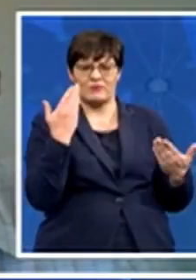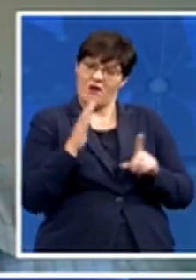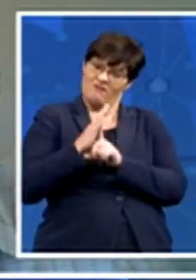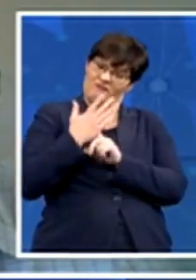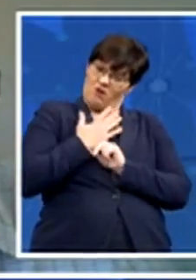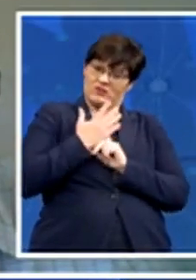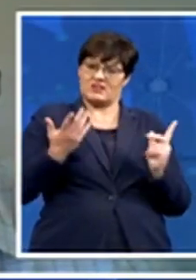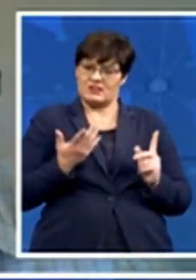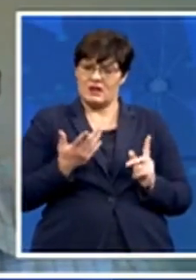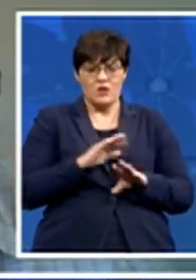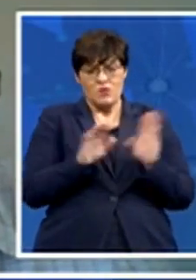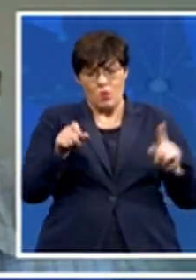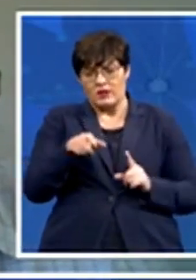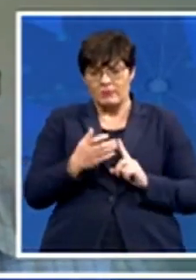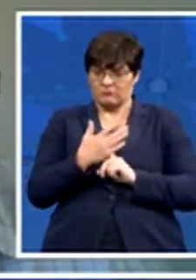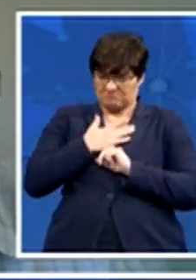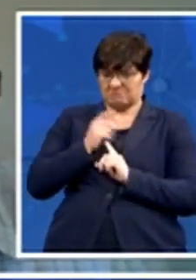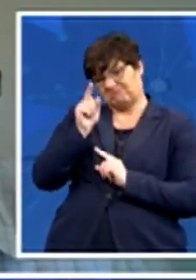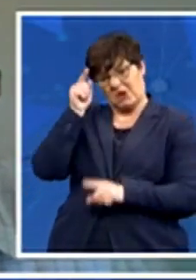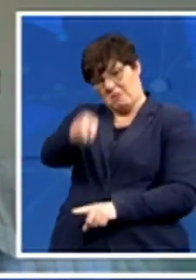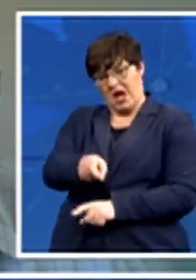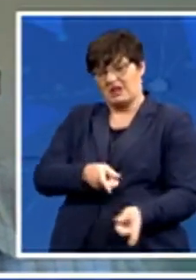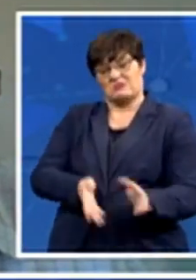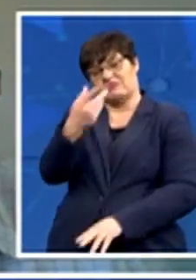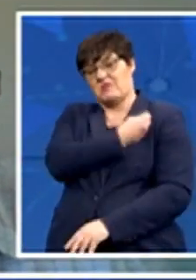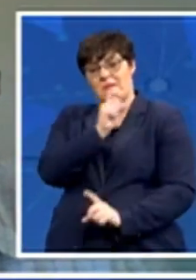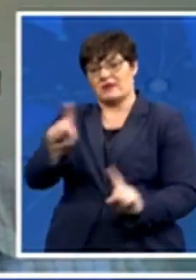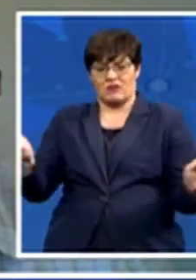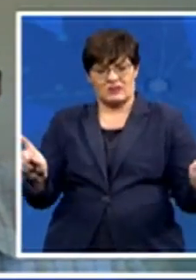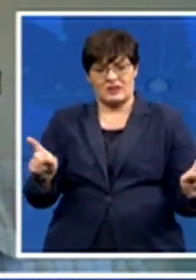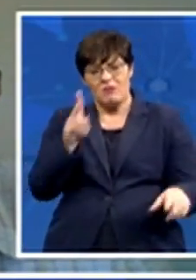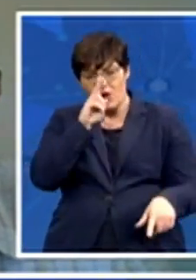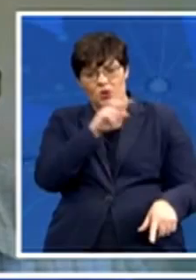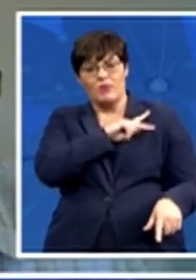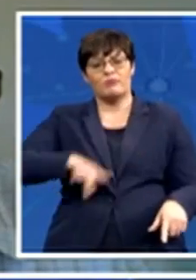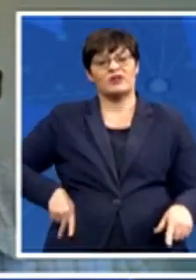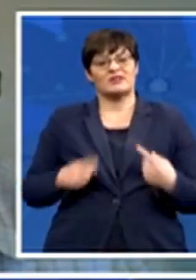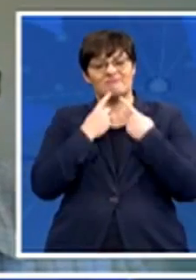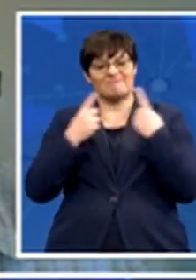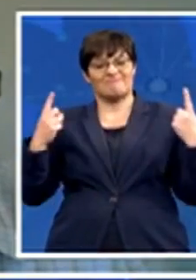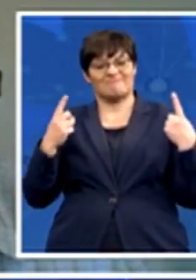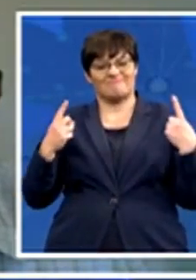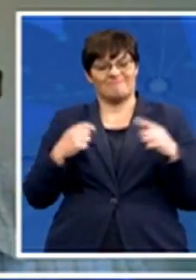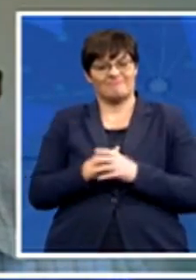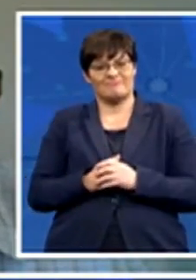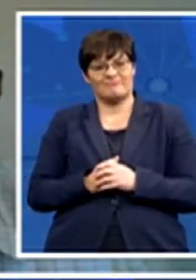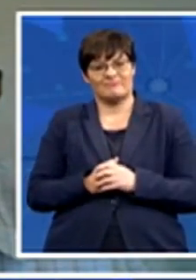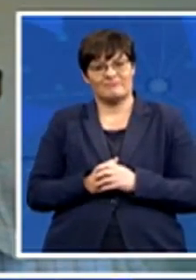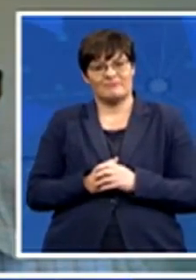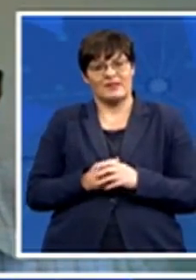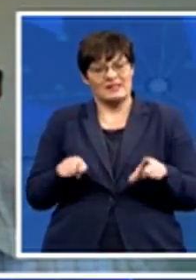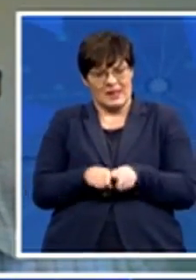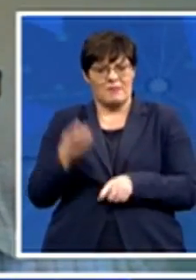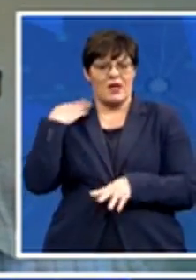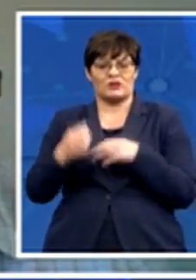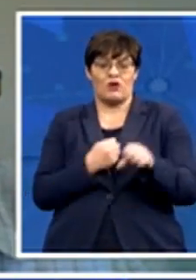to task for that. I mean, just judging from the President's, sentiments late last year that no one will be forced to